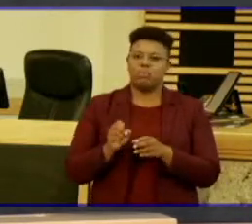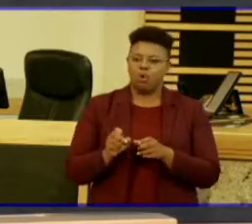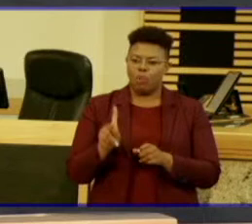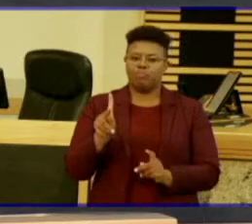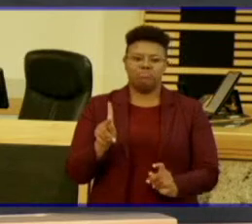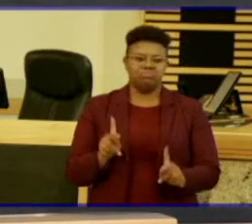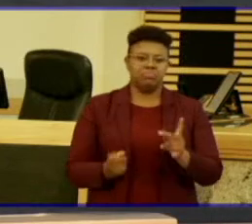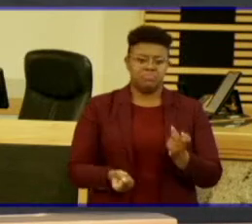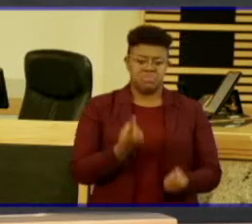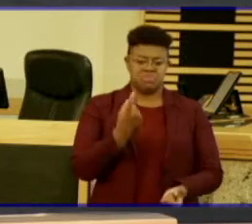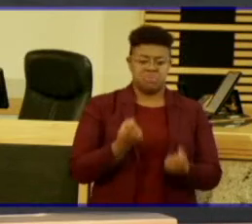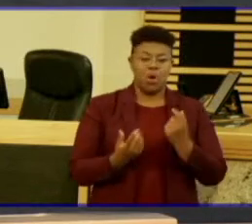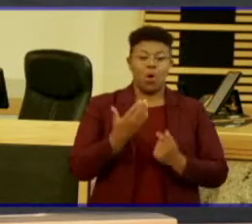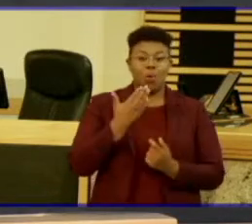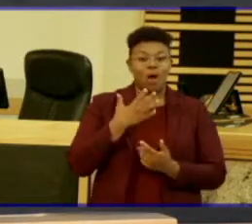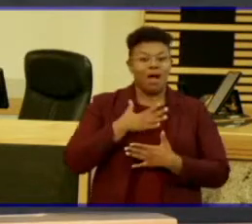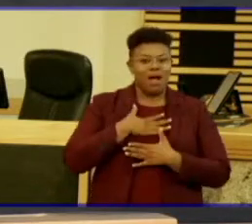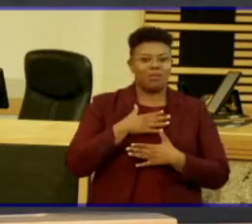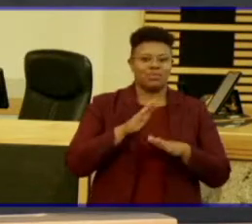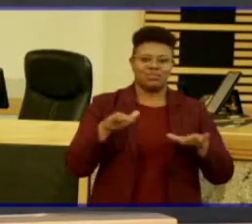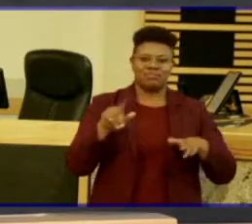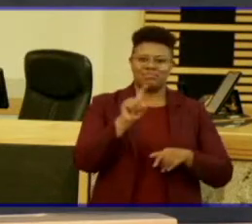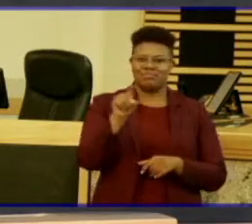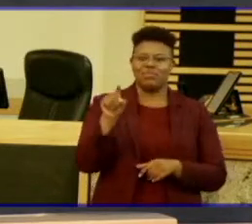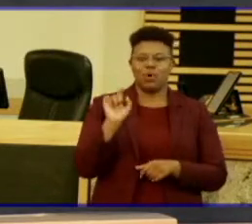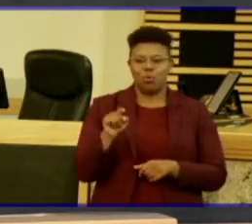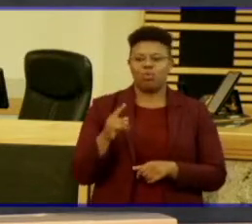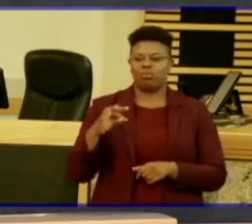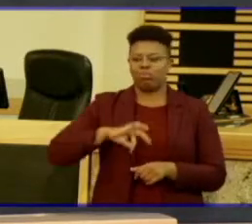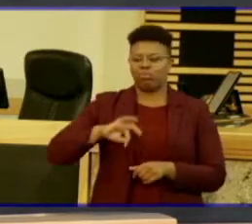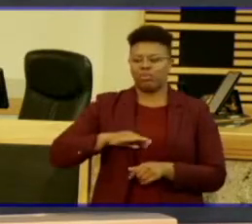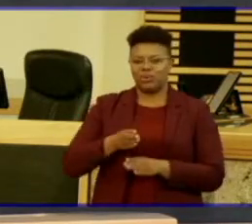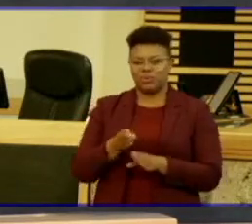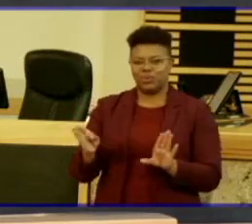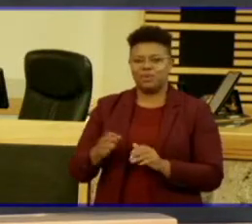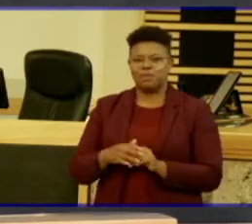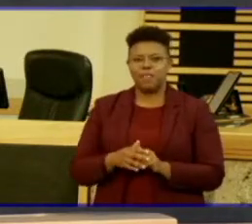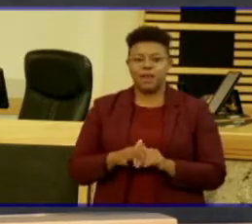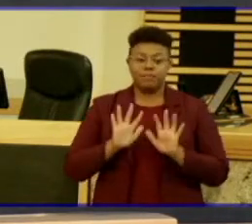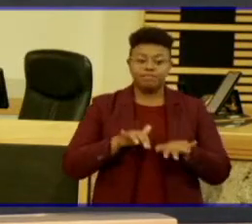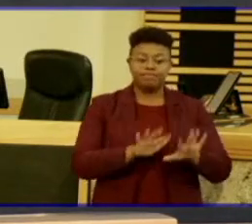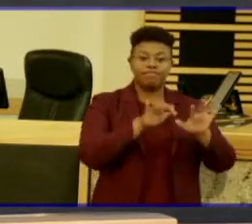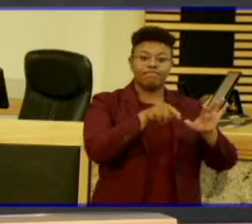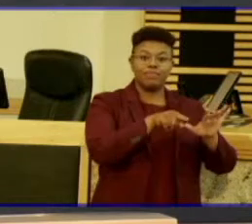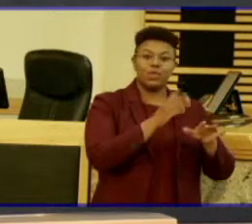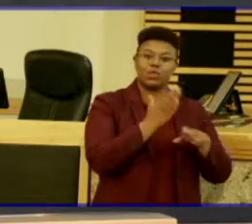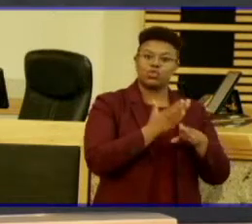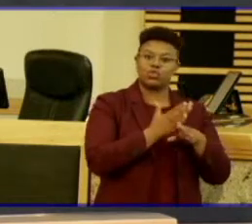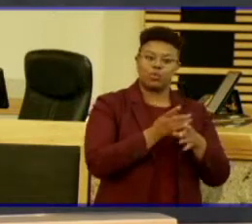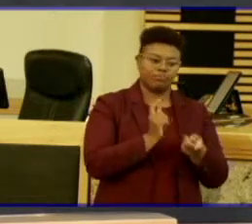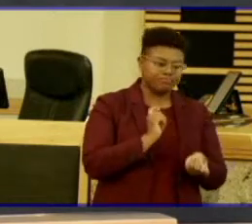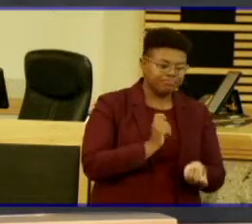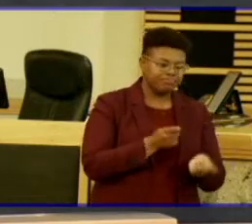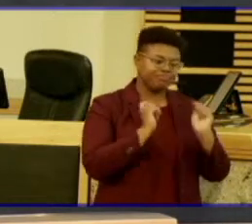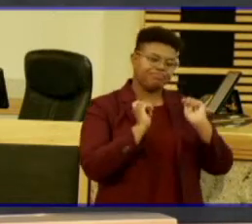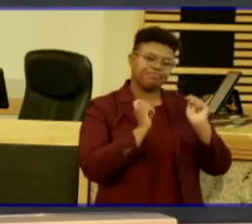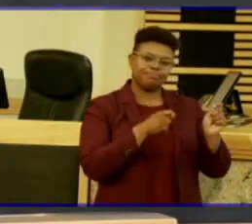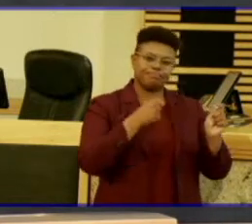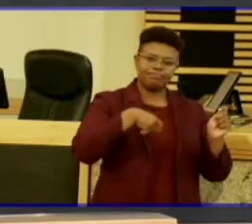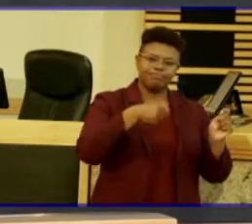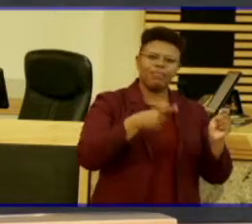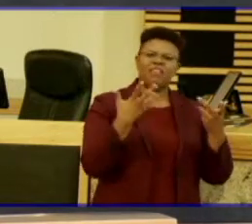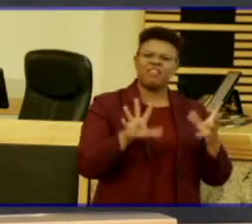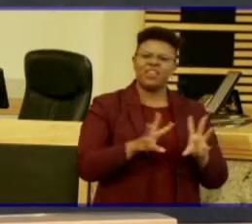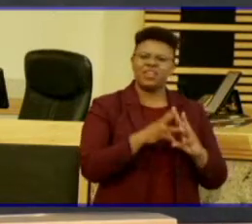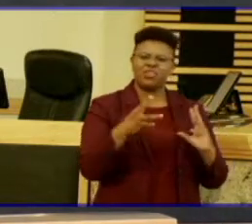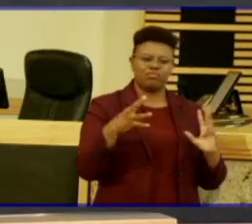ezoqhanyulwa ngonyana nentombi zephondo lethu le. The Marine Tilapia project is one of the national gazetted